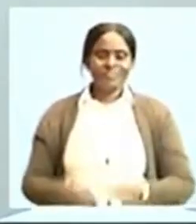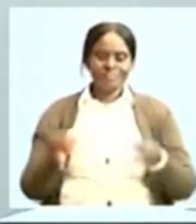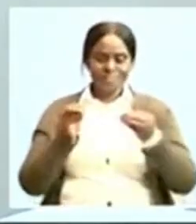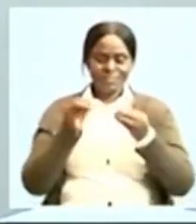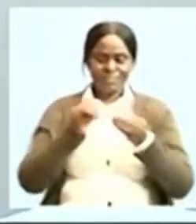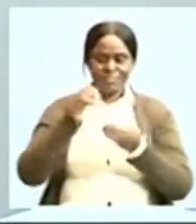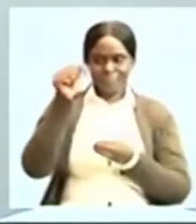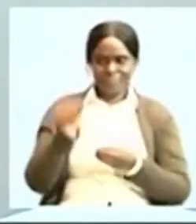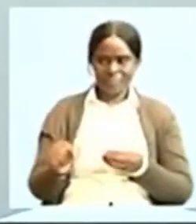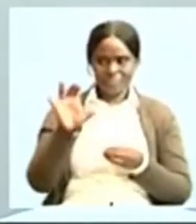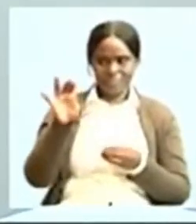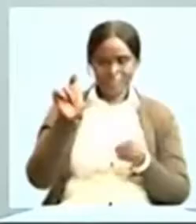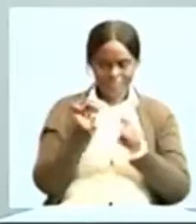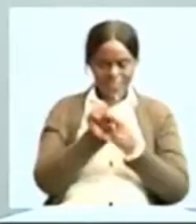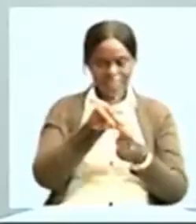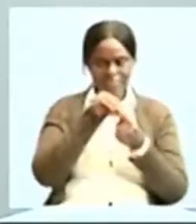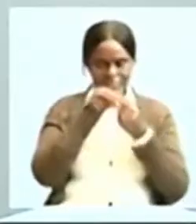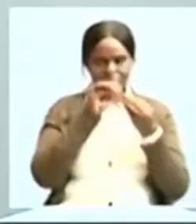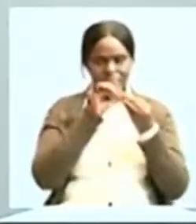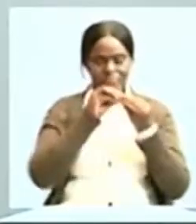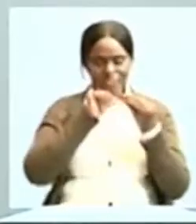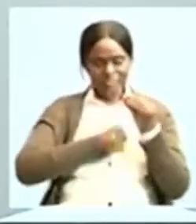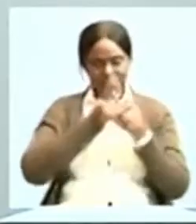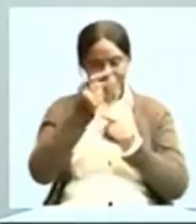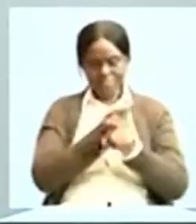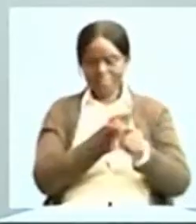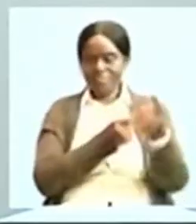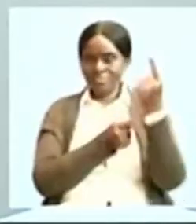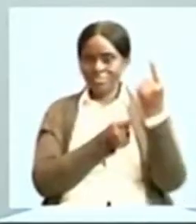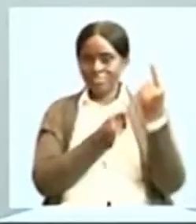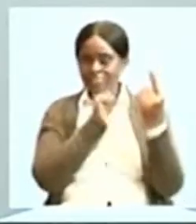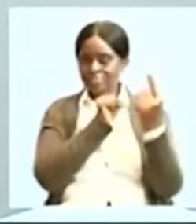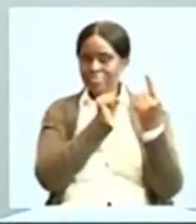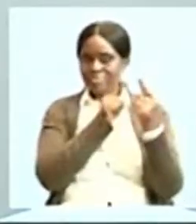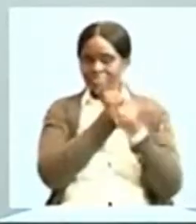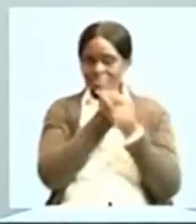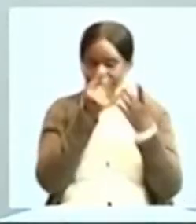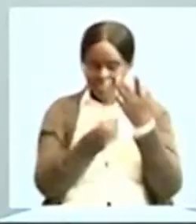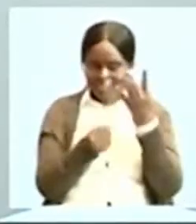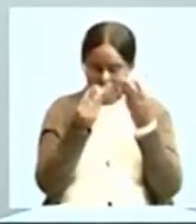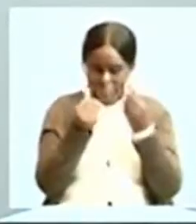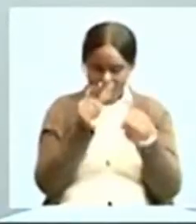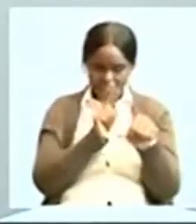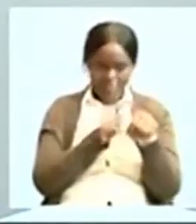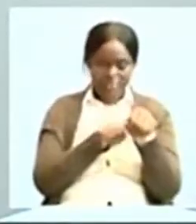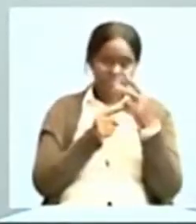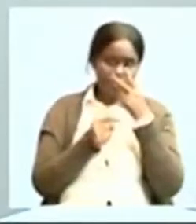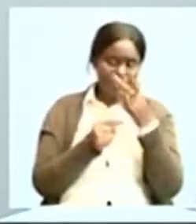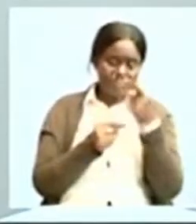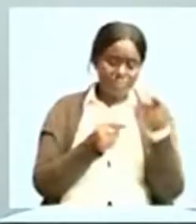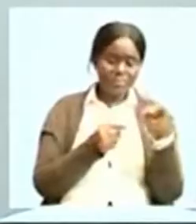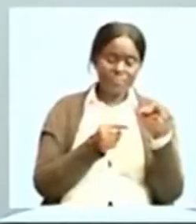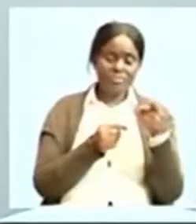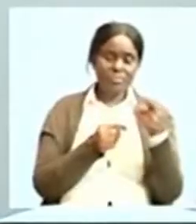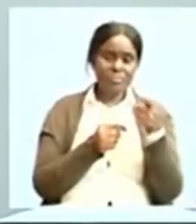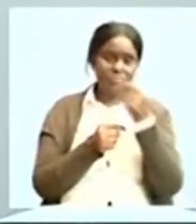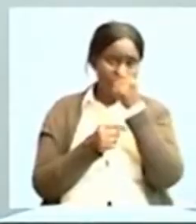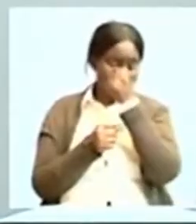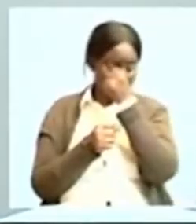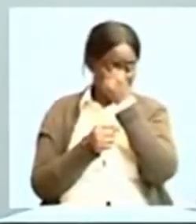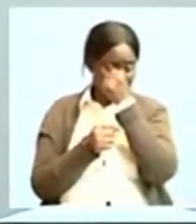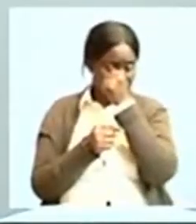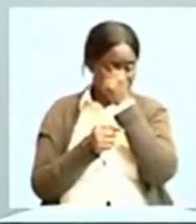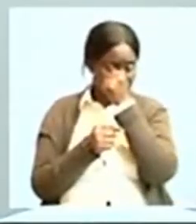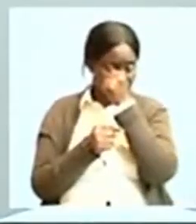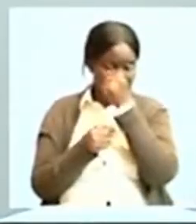Southern Province, and especially that we are coming from one just few minutes ago, looking at this, and